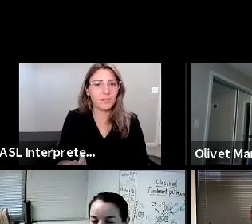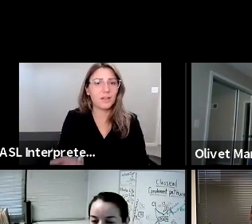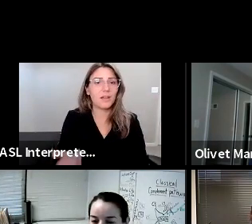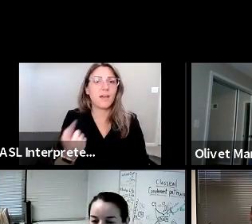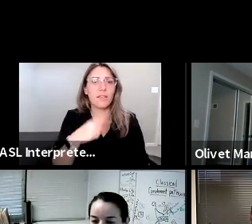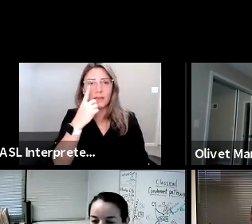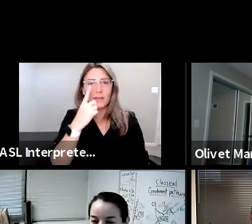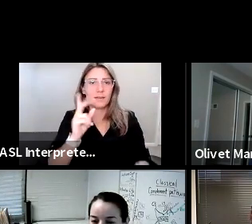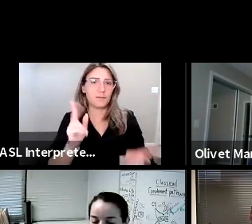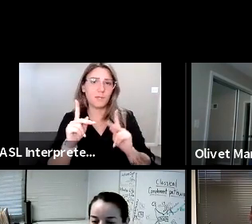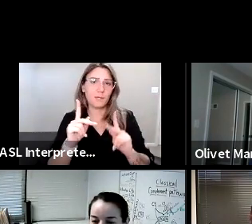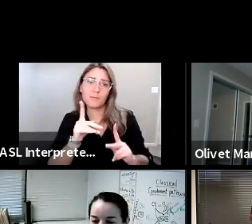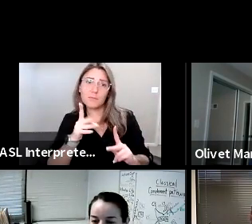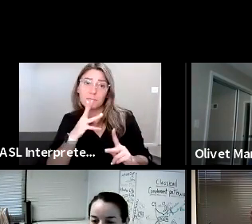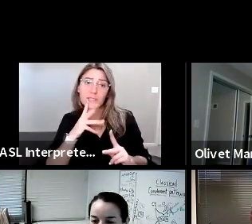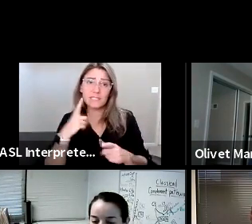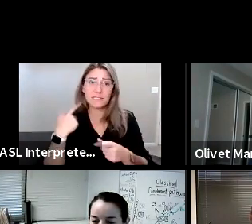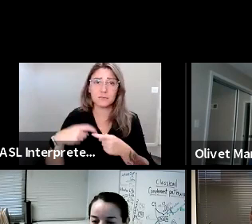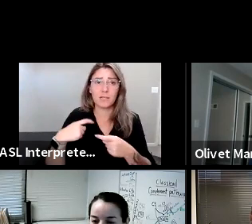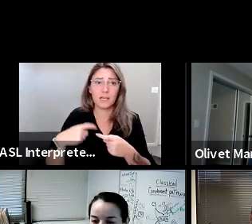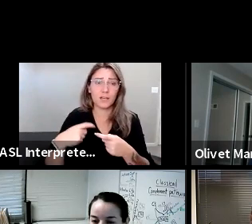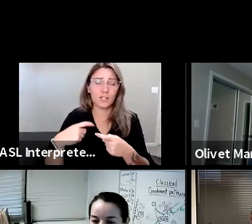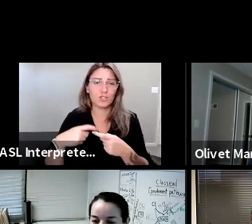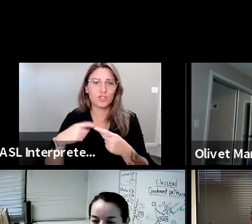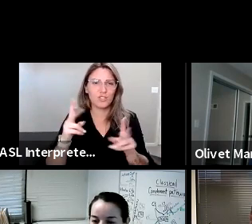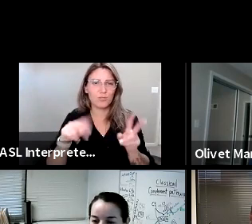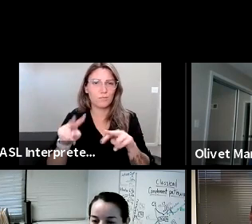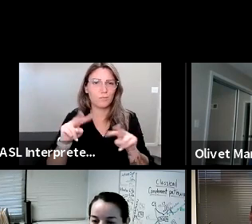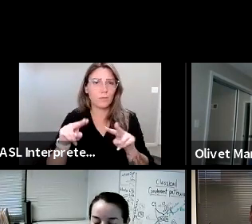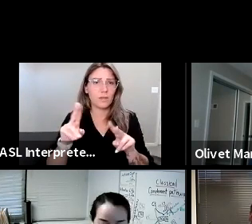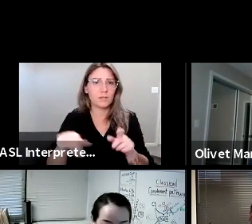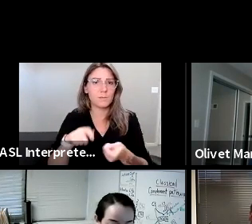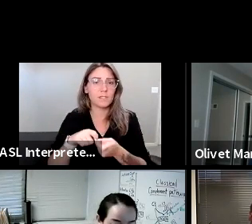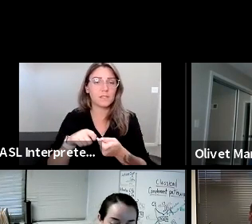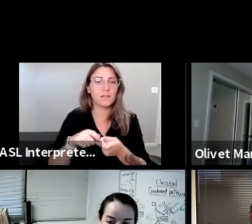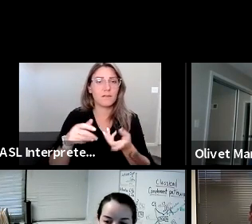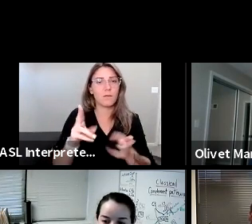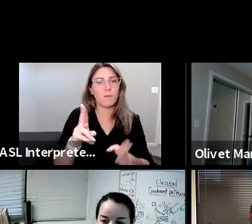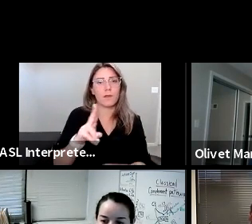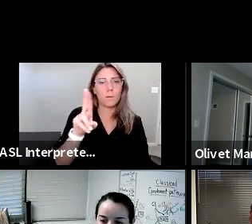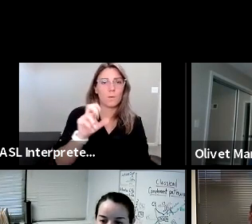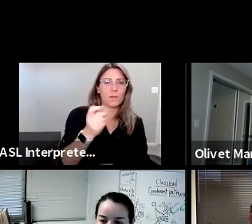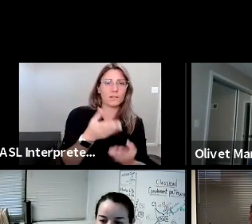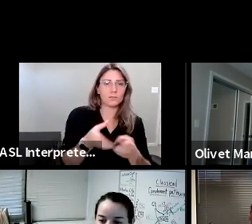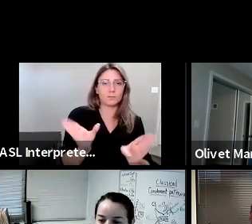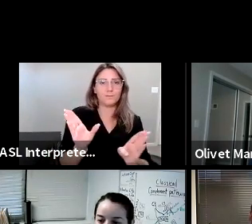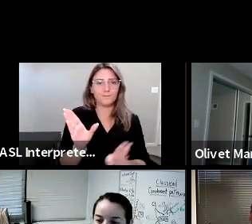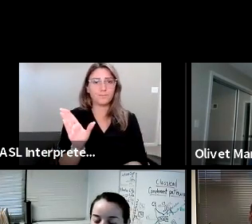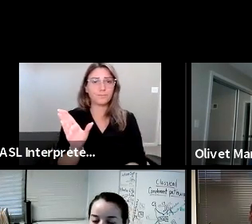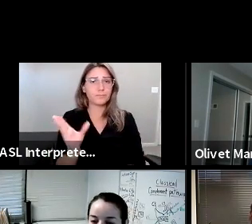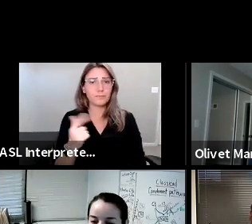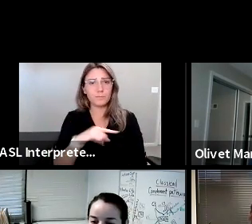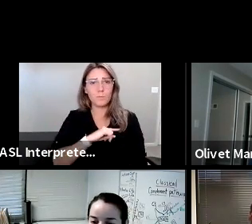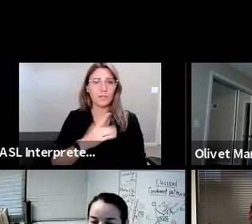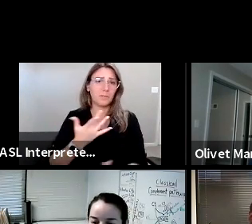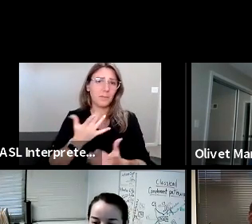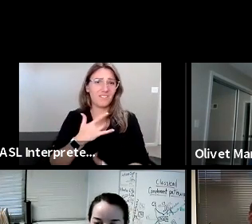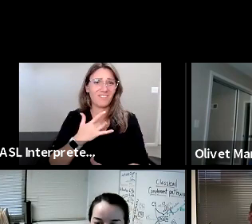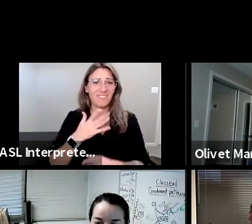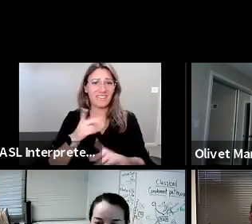people who speak Spanish are perceived in a certain way in the US in general. And even though we may see all these